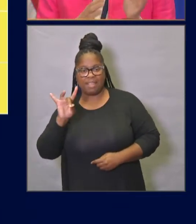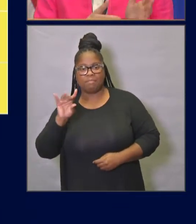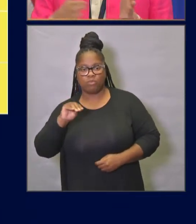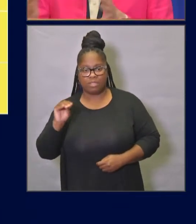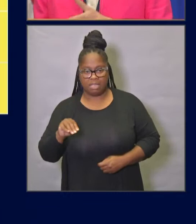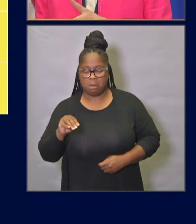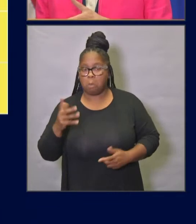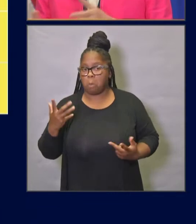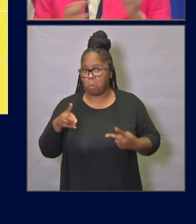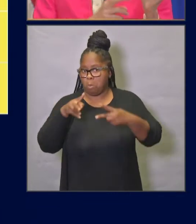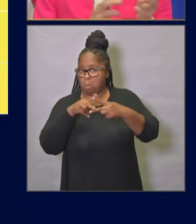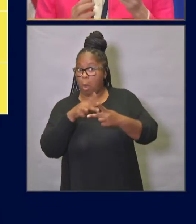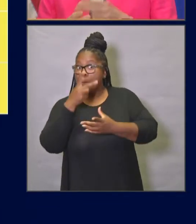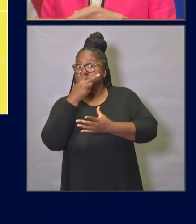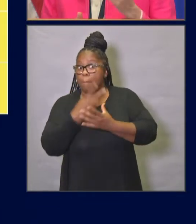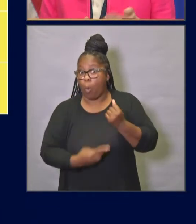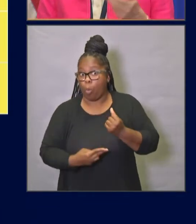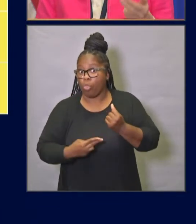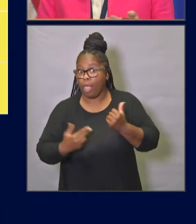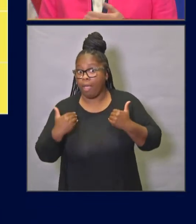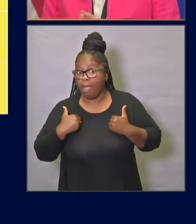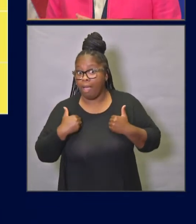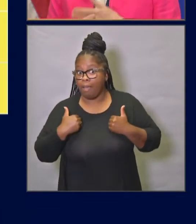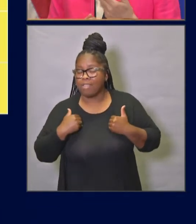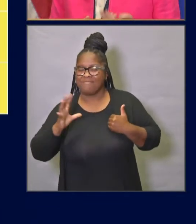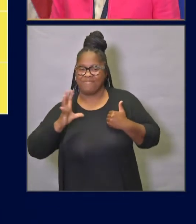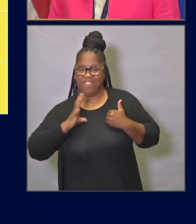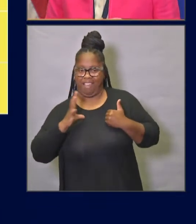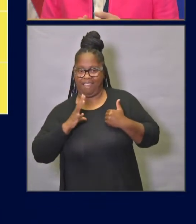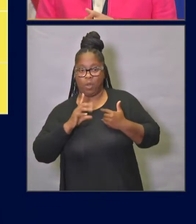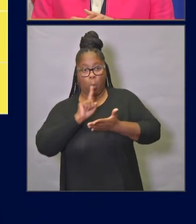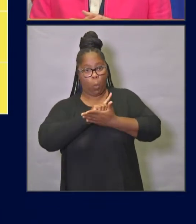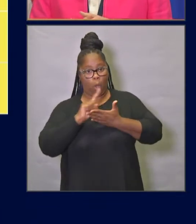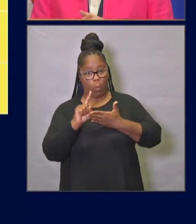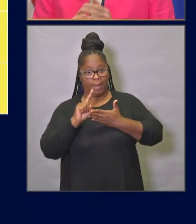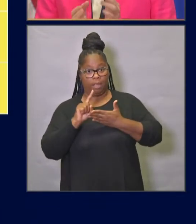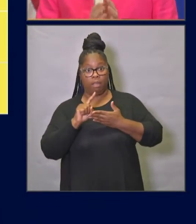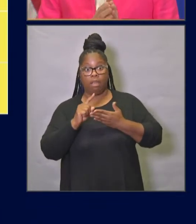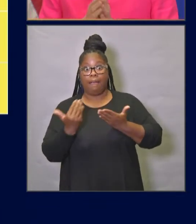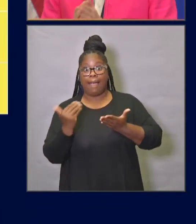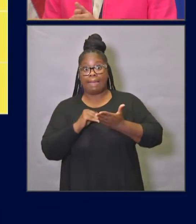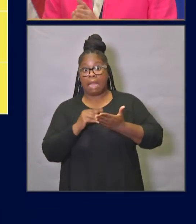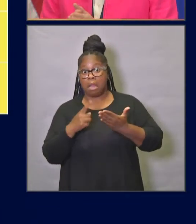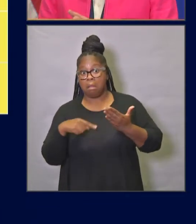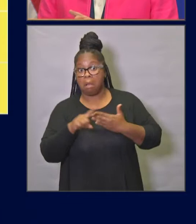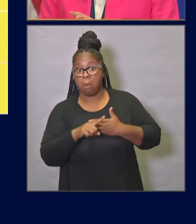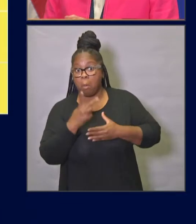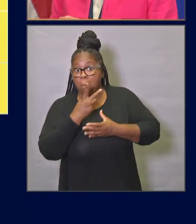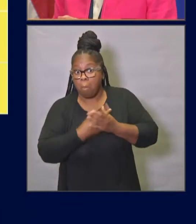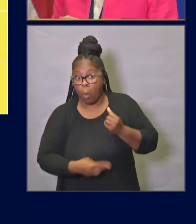8%. That's how you move, but you have to have 2 weeks of consecutive data that